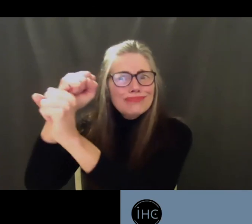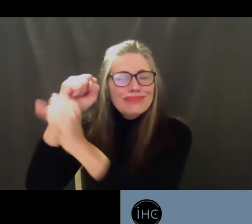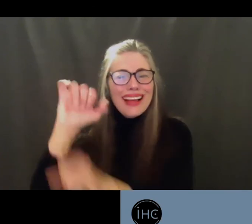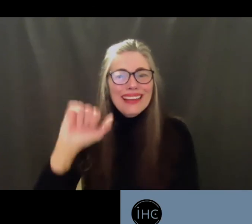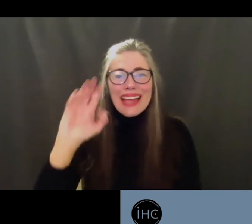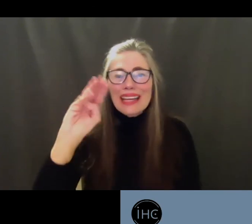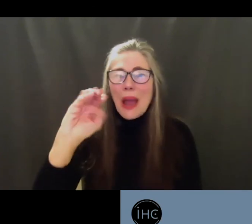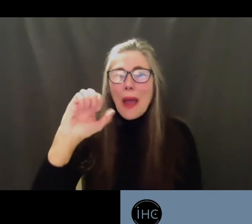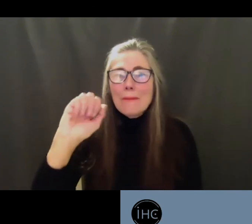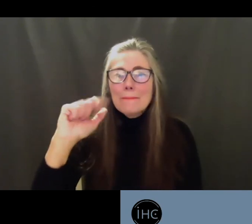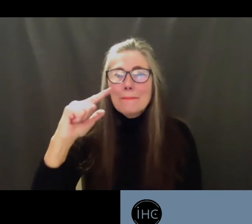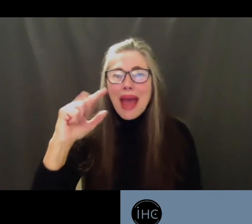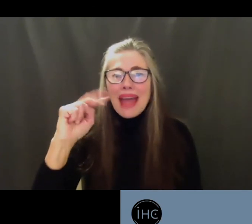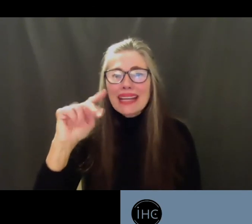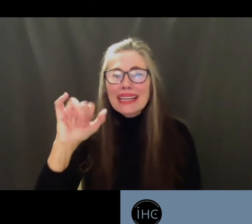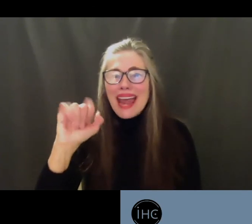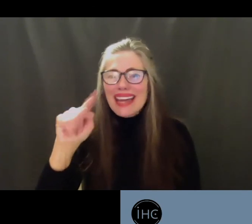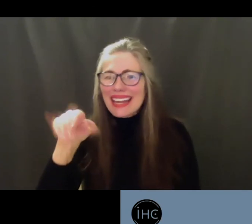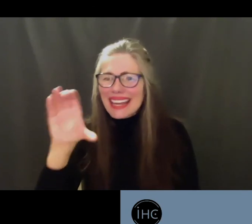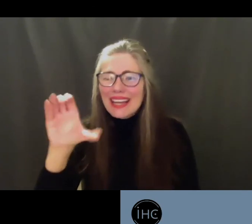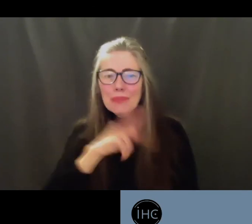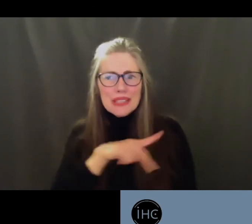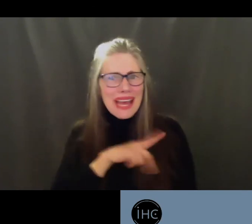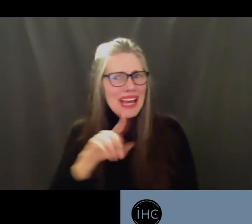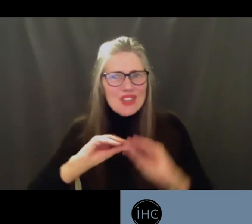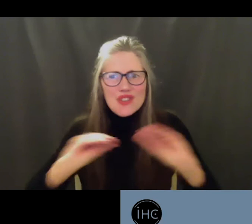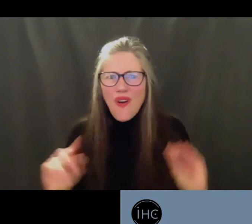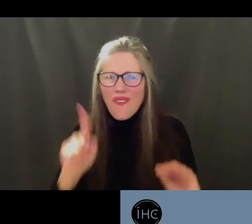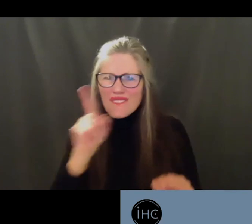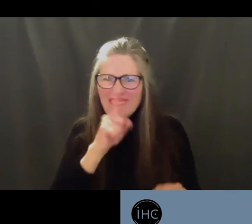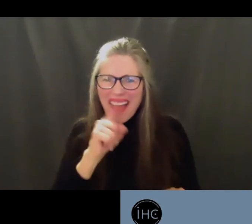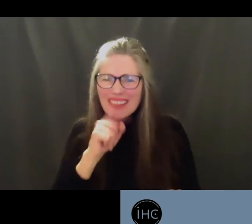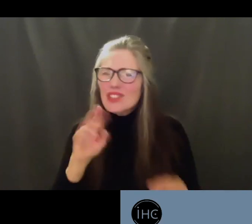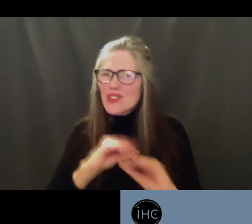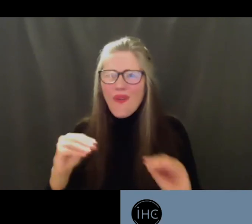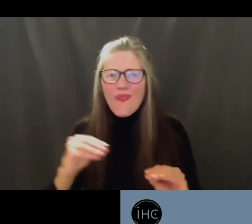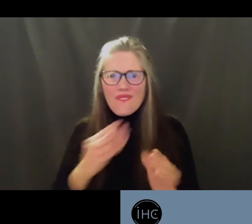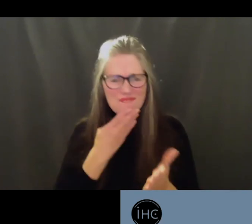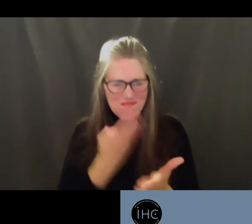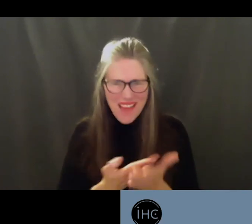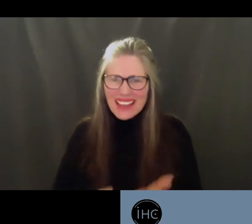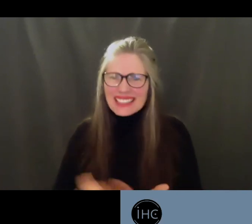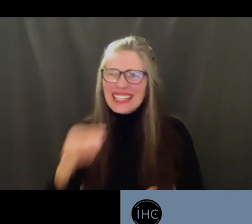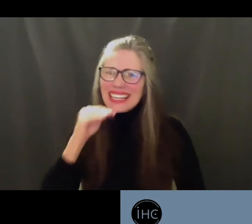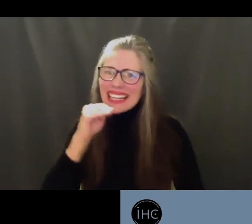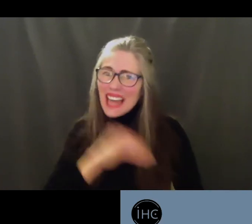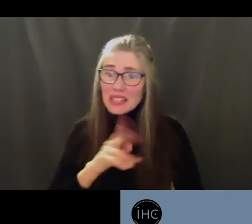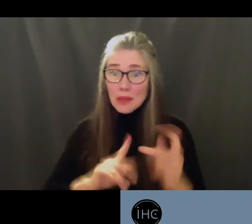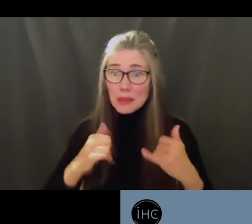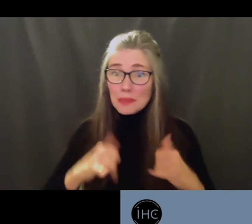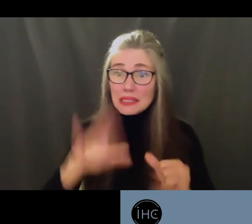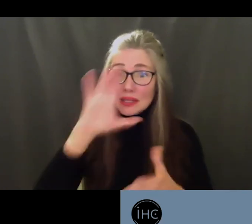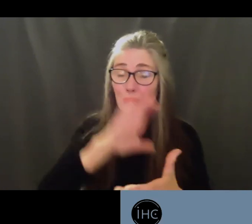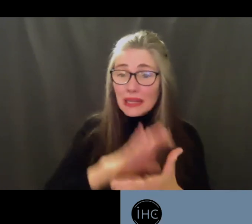no facts to support what he's saying. He's often lying. Why do they believe this? Another says, could you speak more to